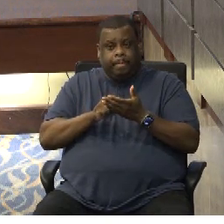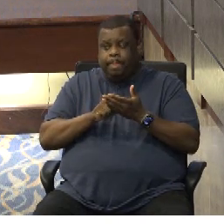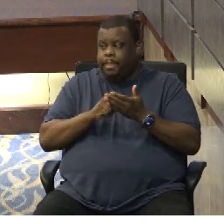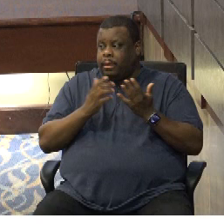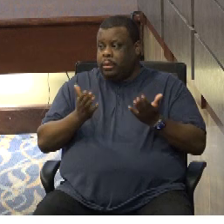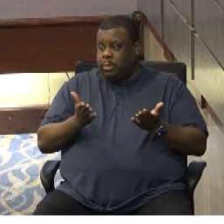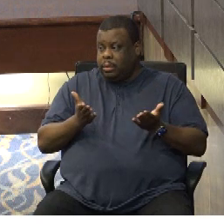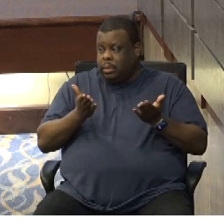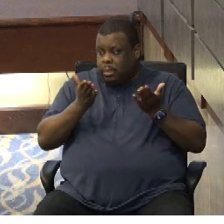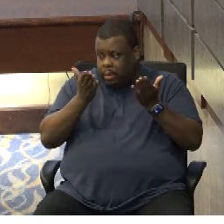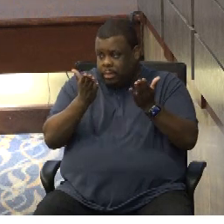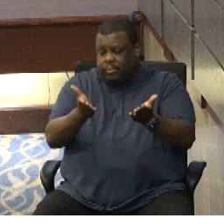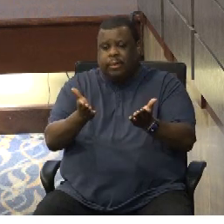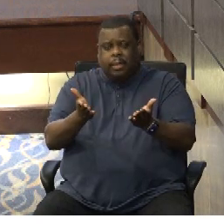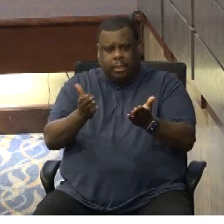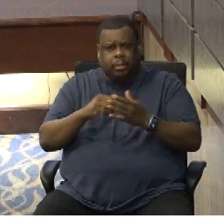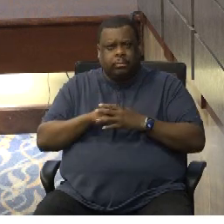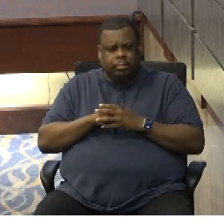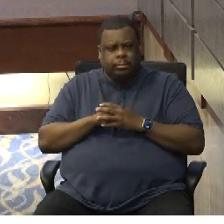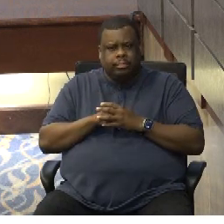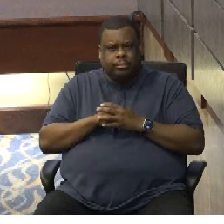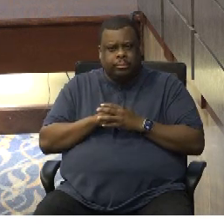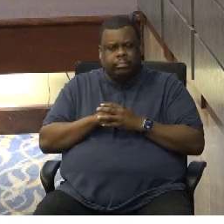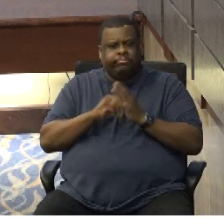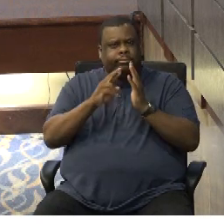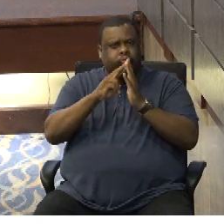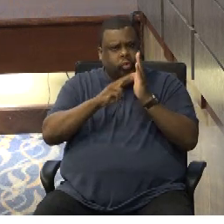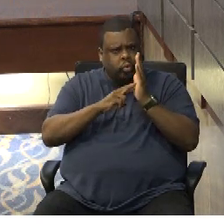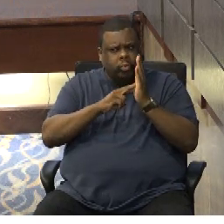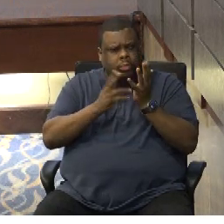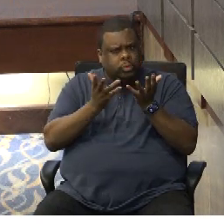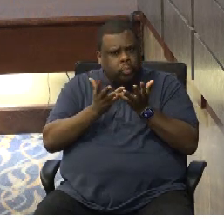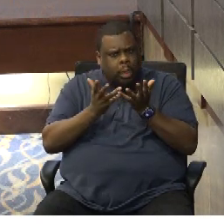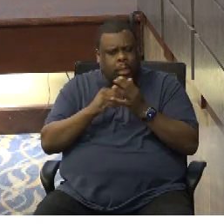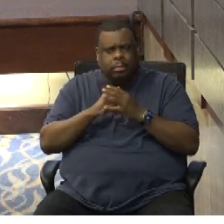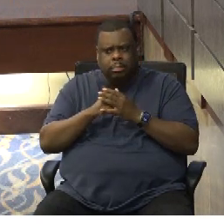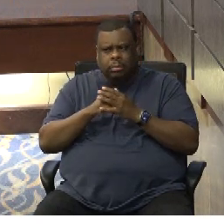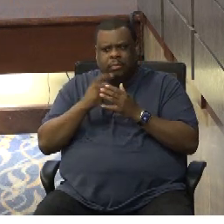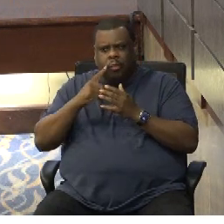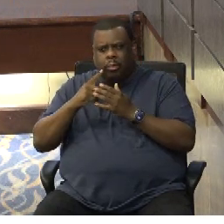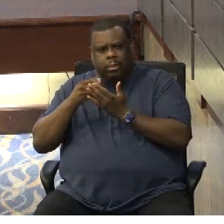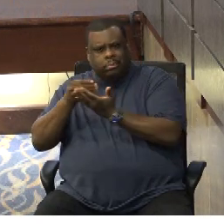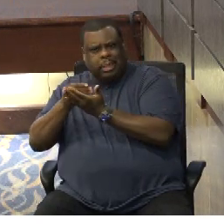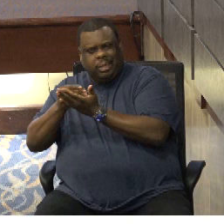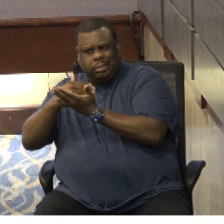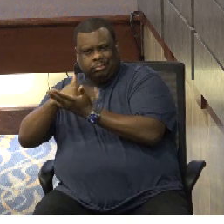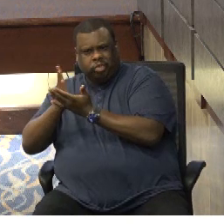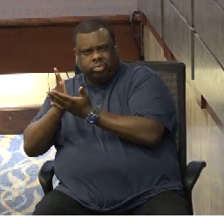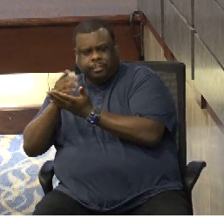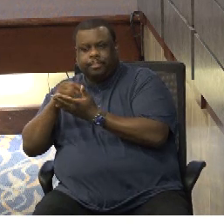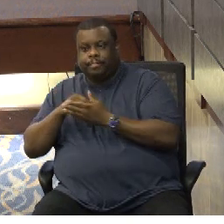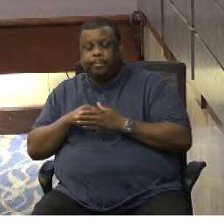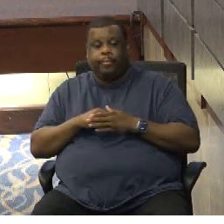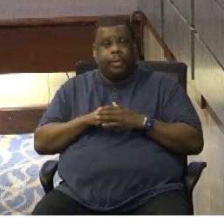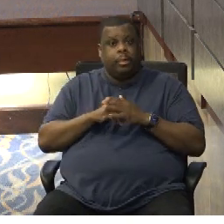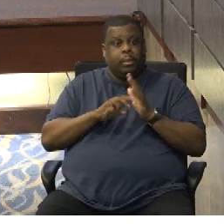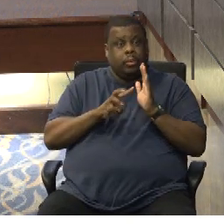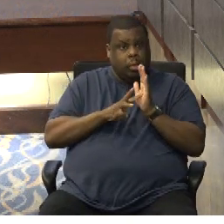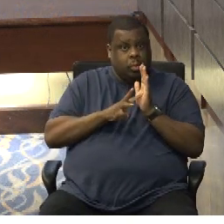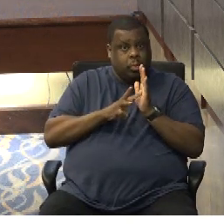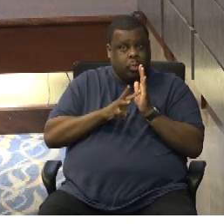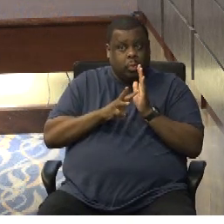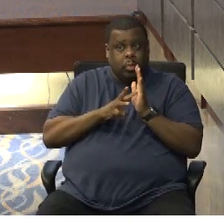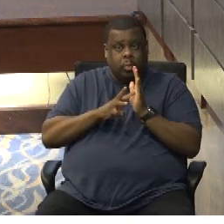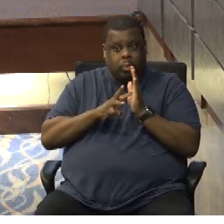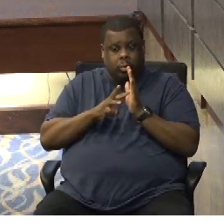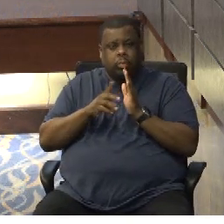provide the jurisdictions with the rules that surrounded the use of the funds. The city of Waco, as part of